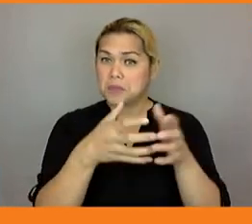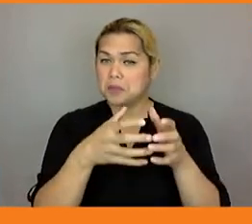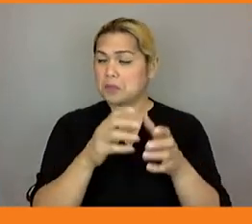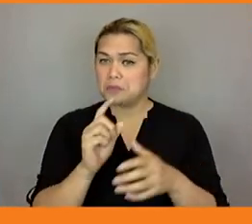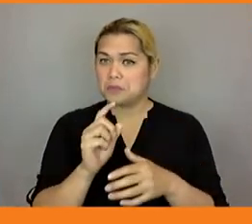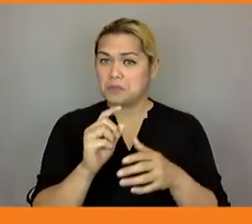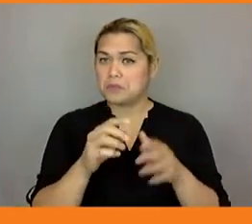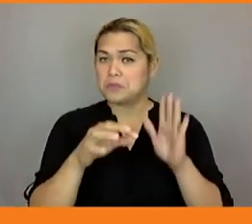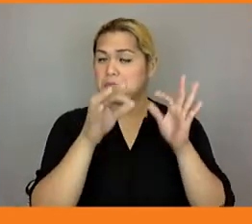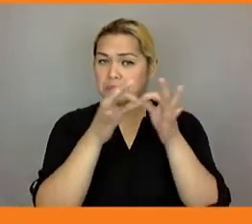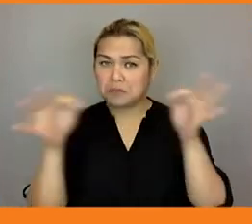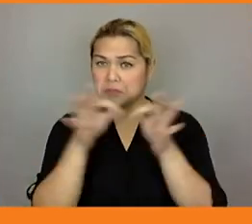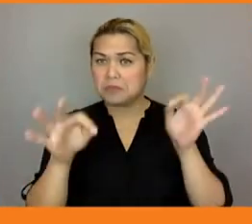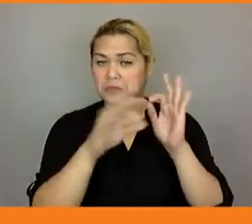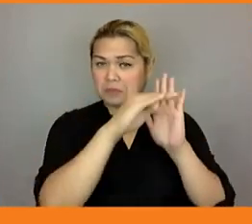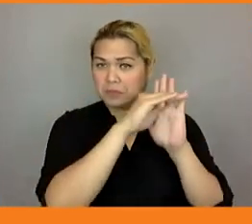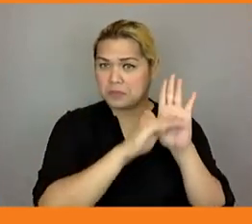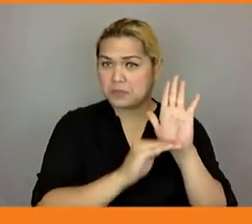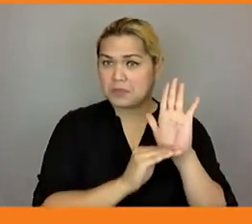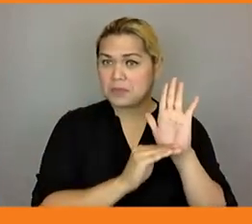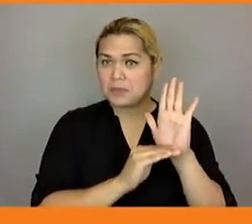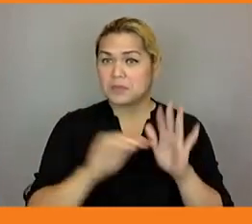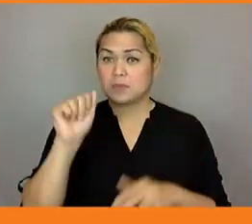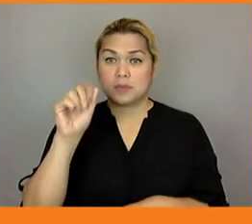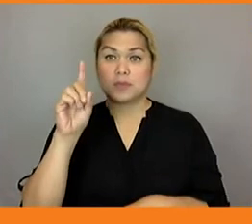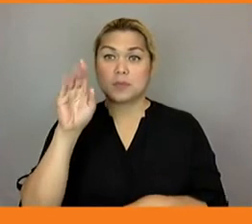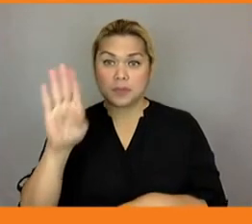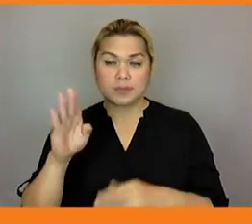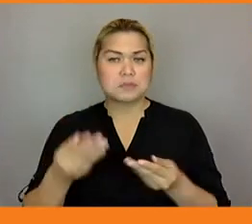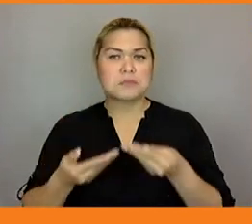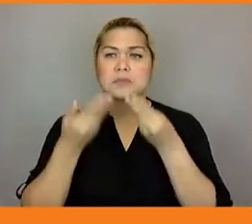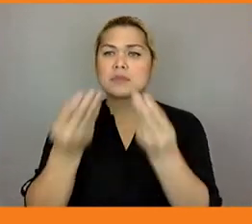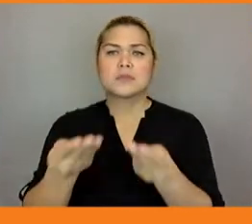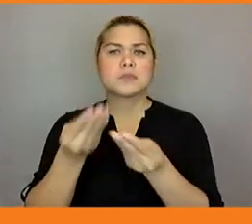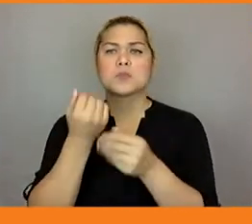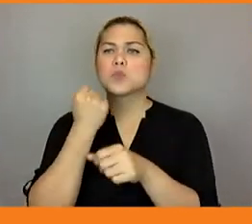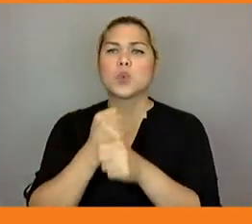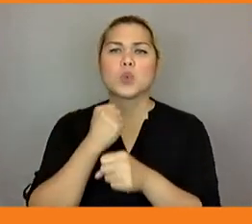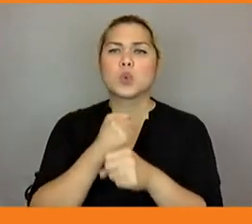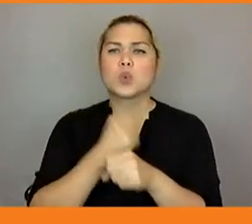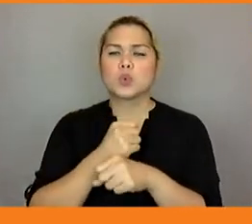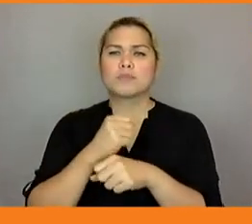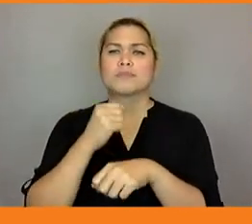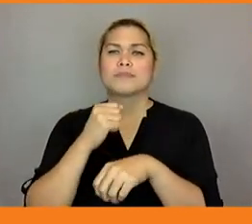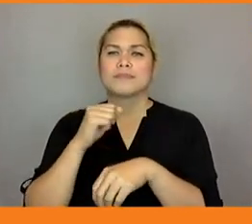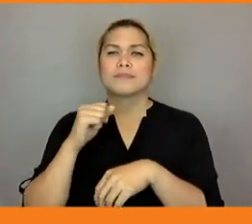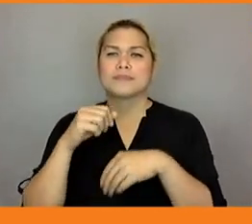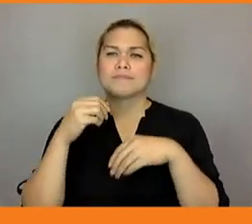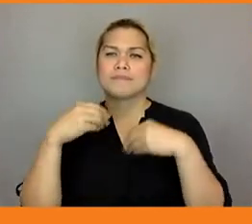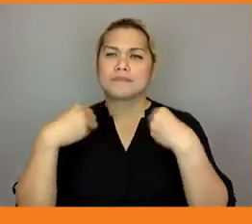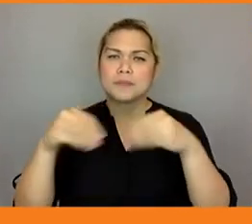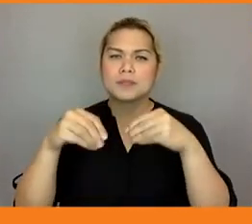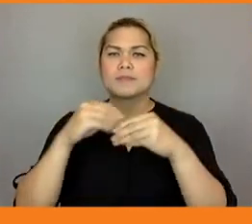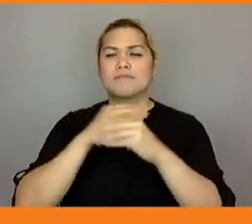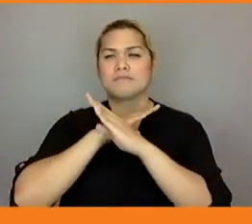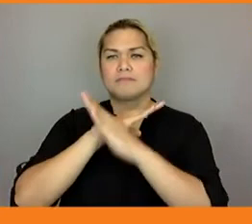labor safeguard to realize decent work is our long demand, and we expect this is the time for the ADB to